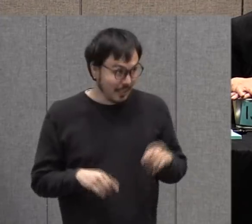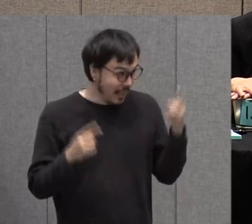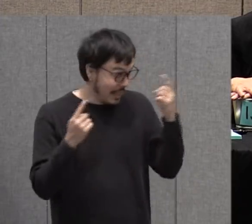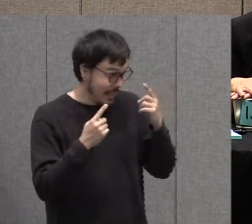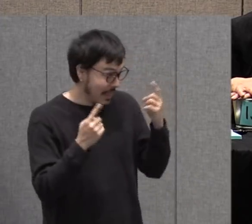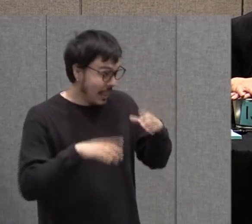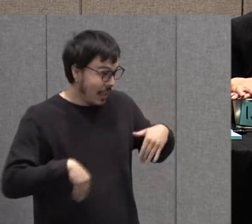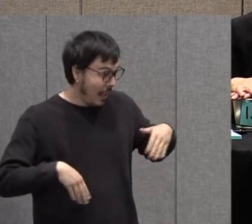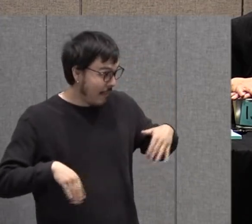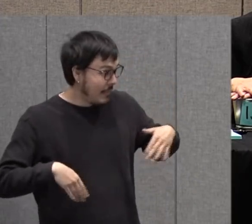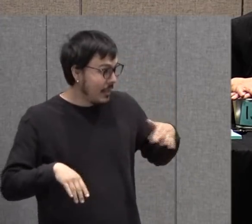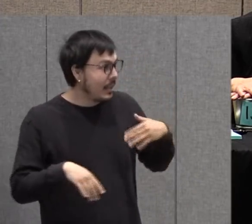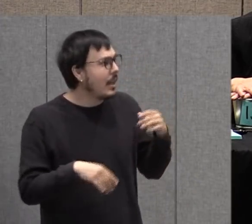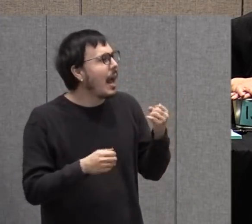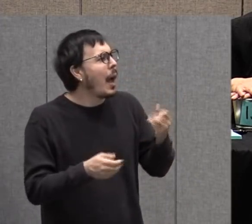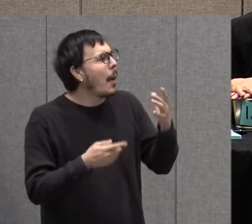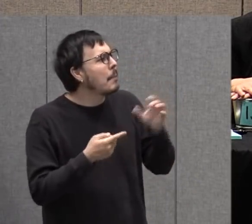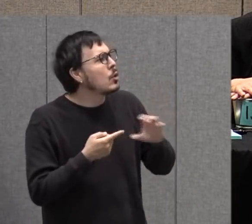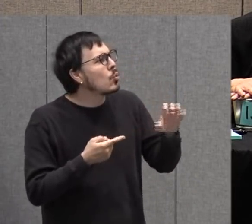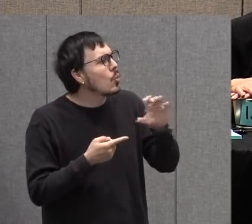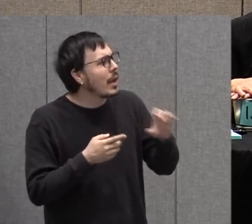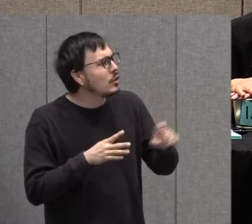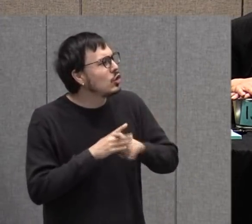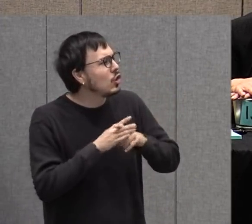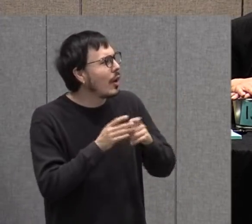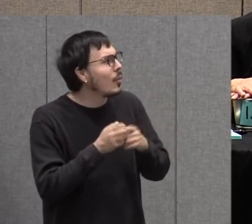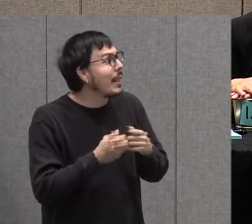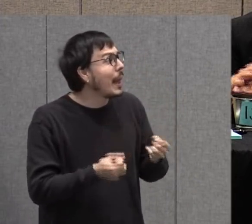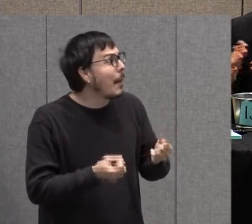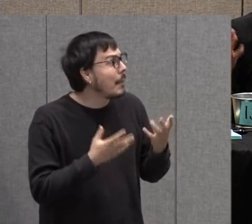And also, how many crayons did we even start with?